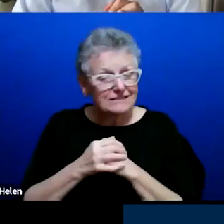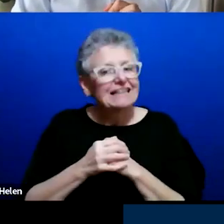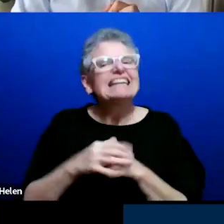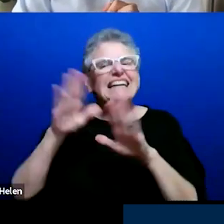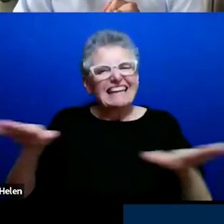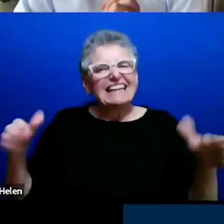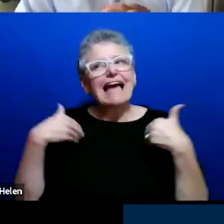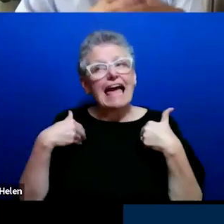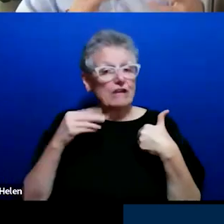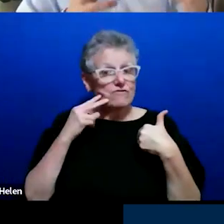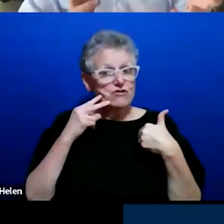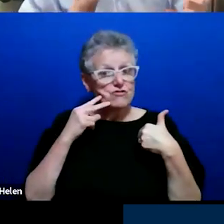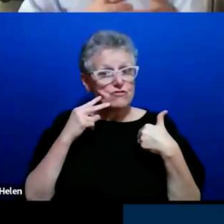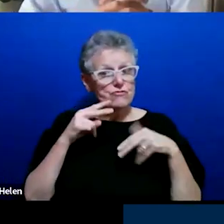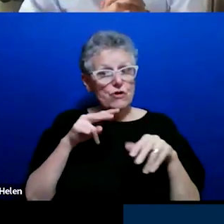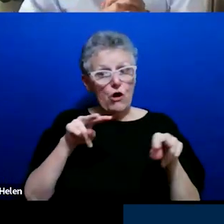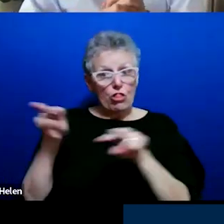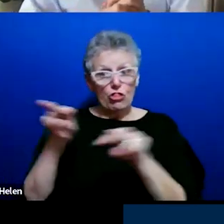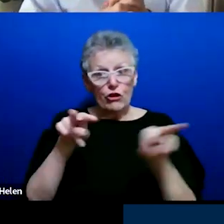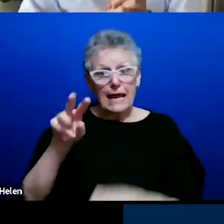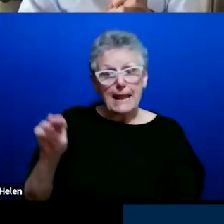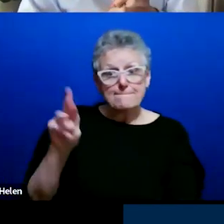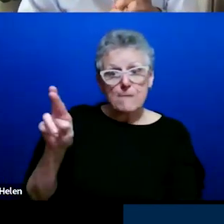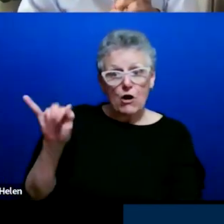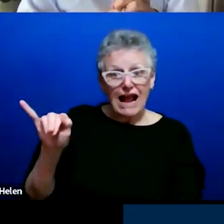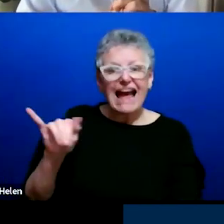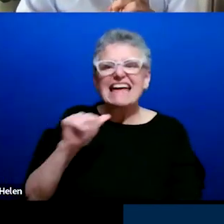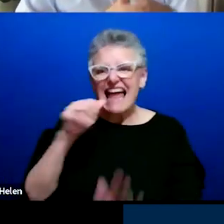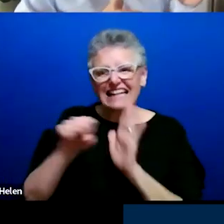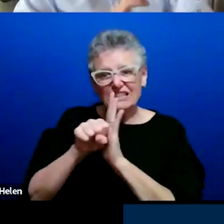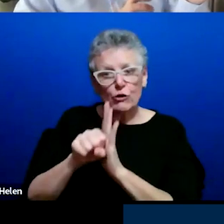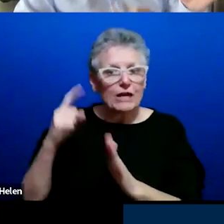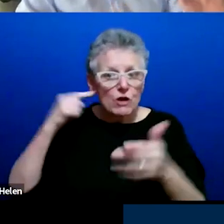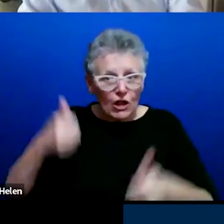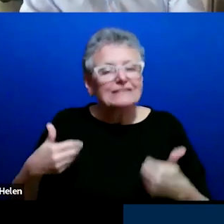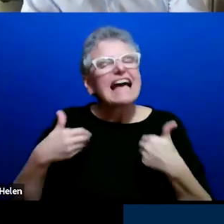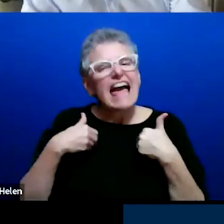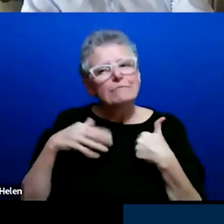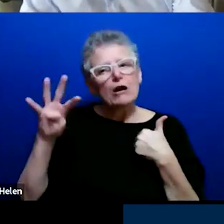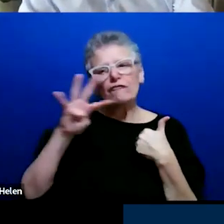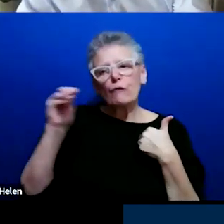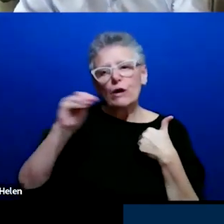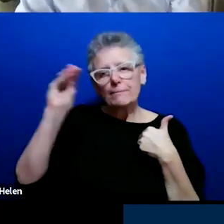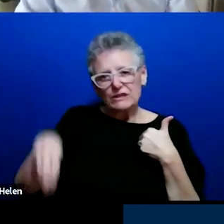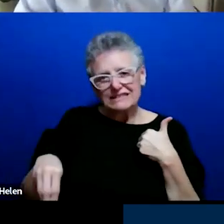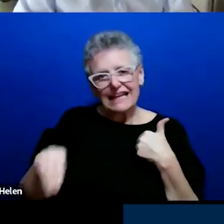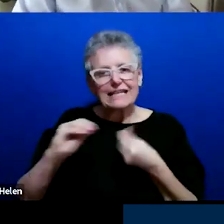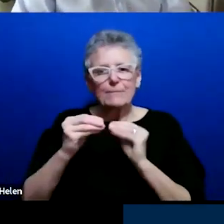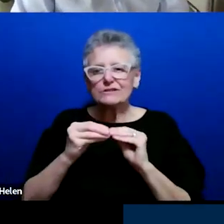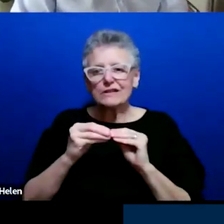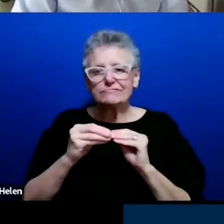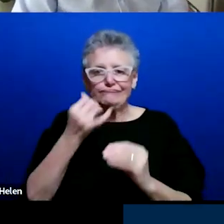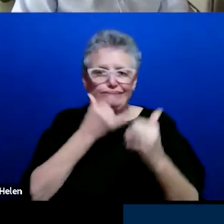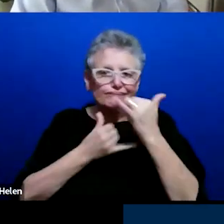Kids have, if you look at MRIs of non-syndromic hearing loss, there's about a 40% rate of